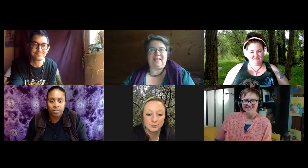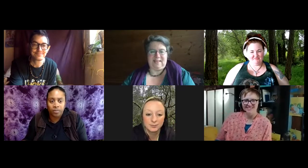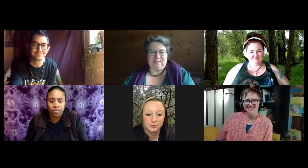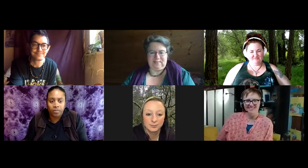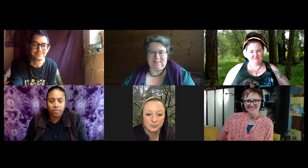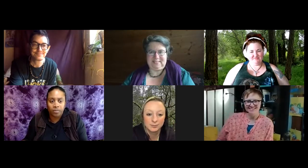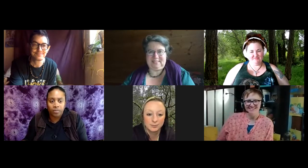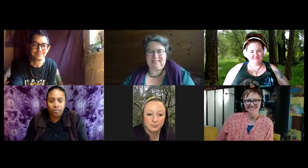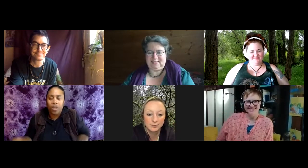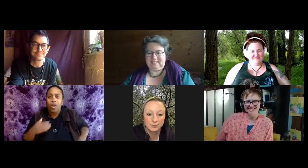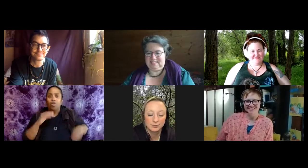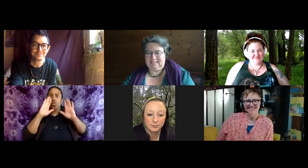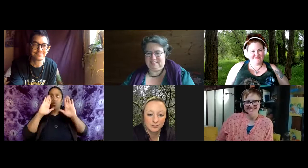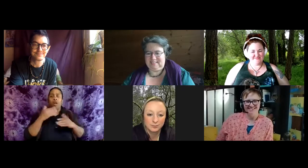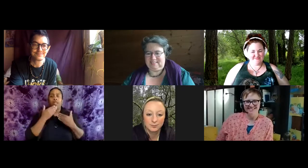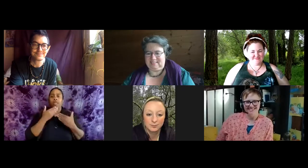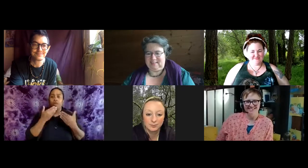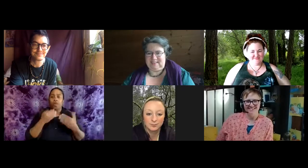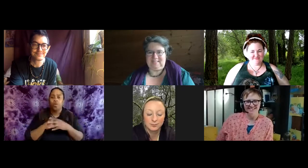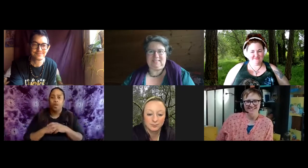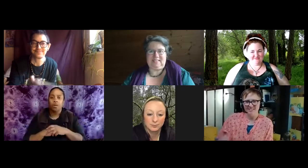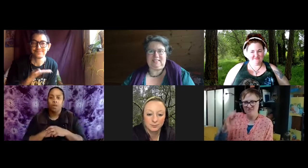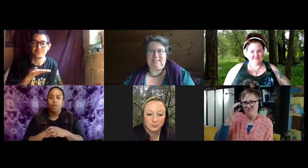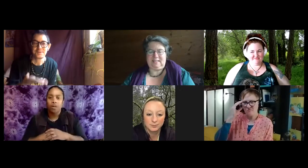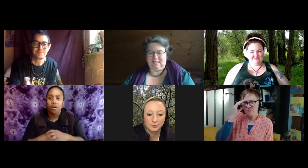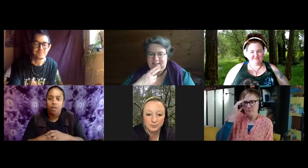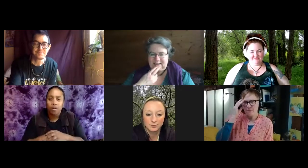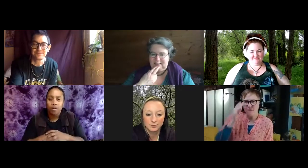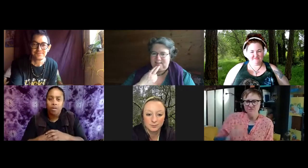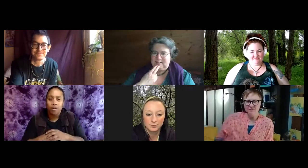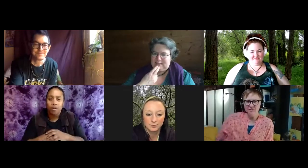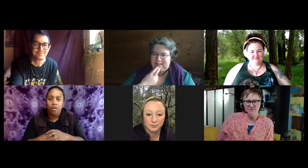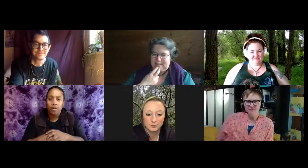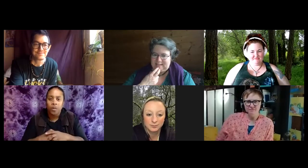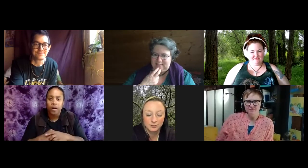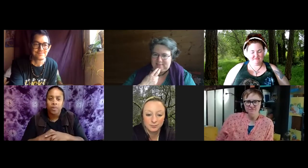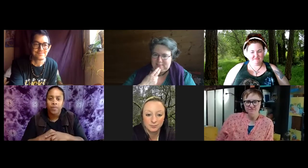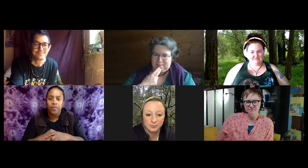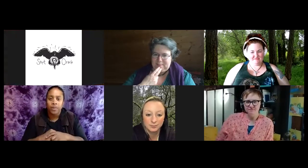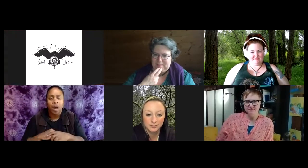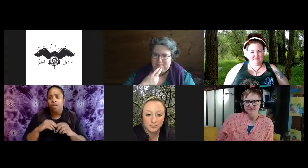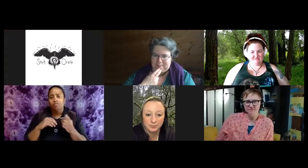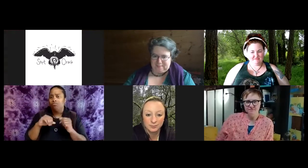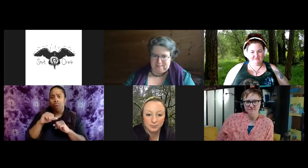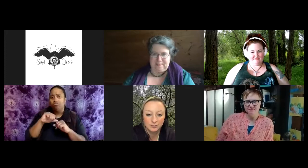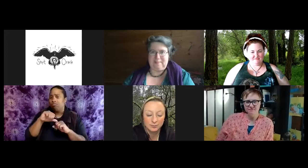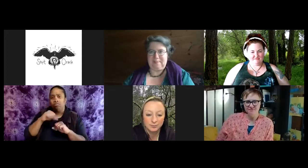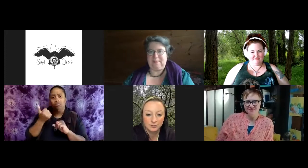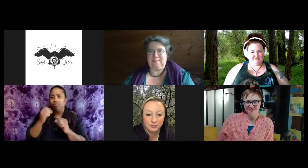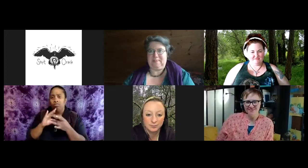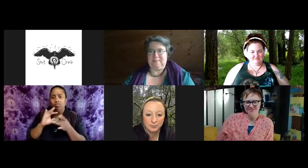Great, thank you. All right. Any others we can think of?